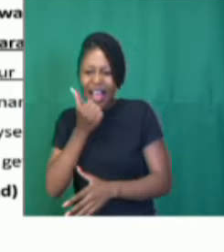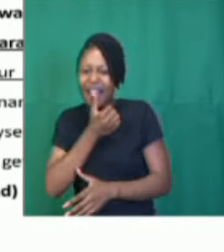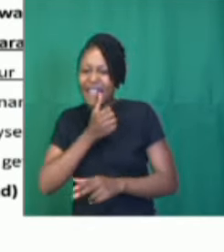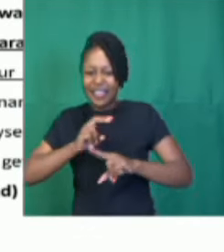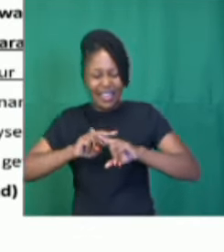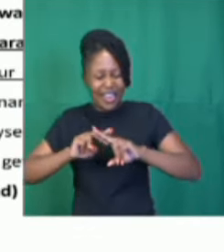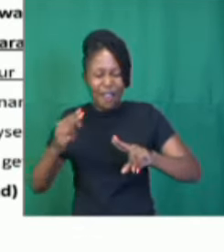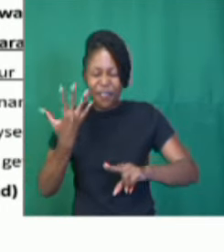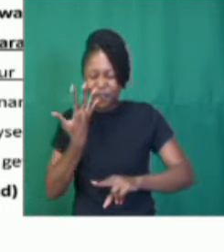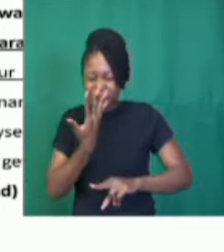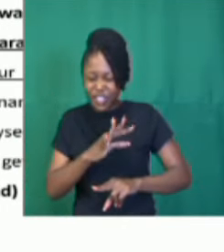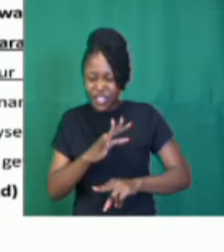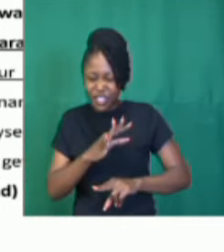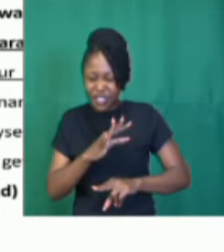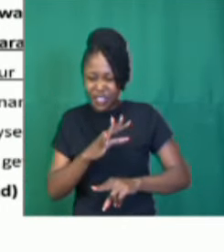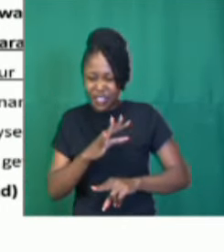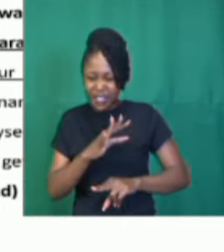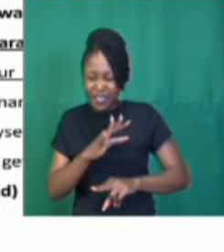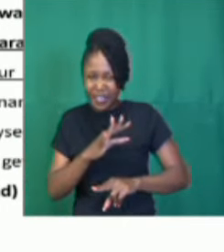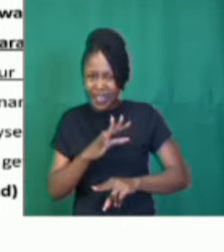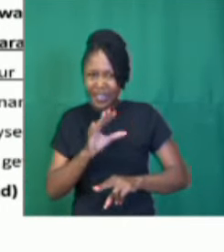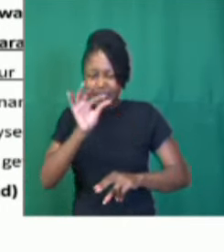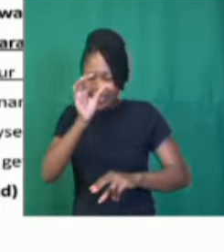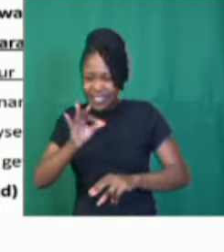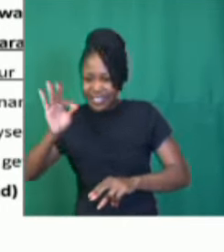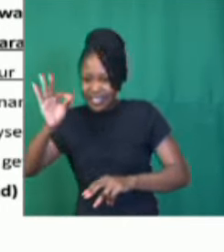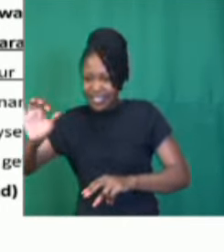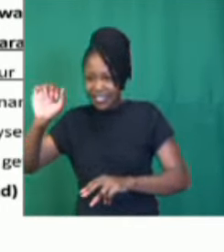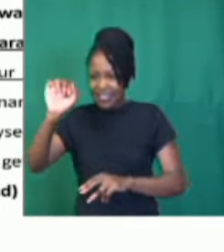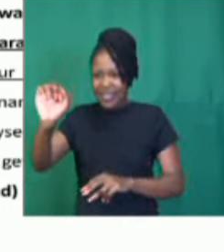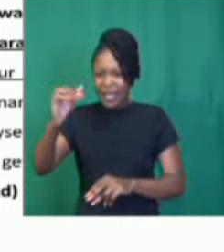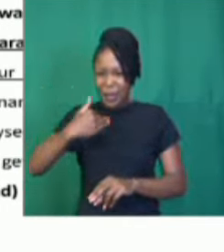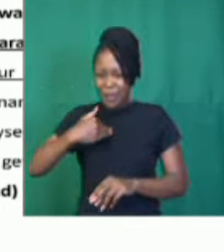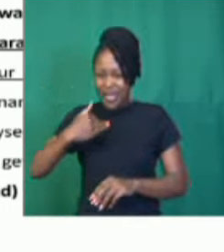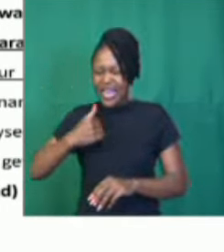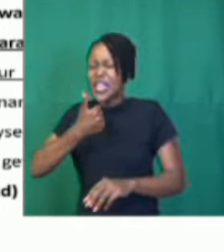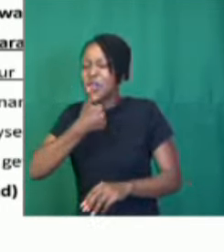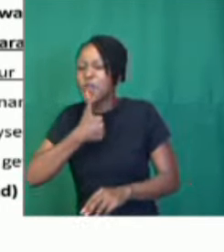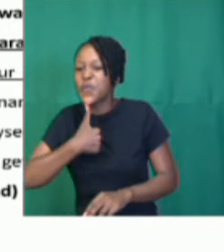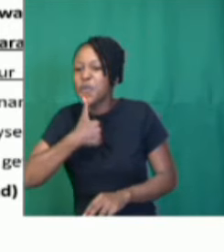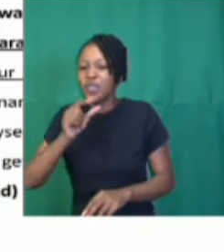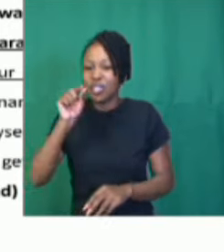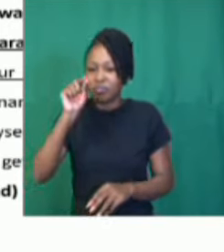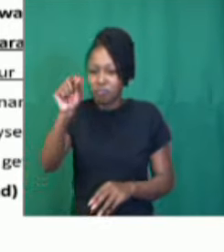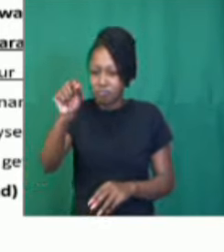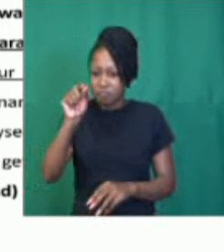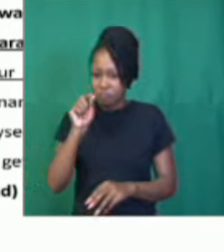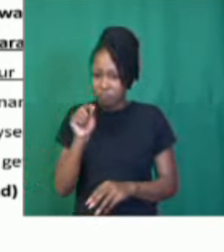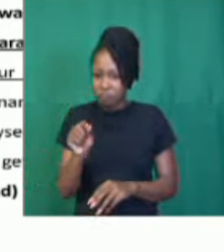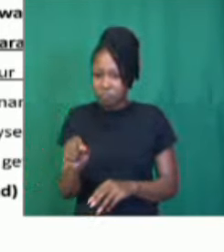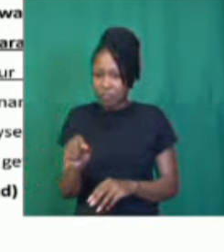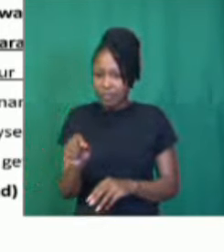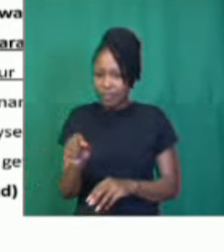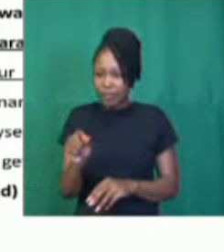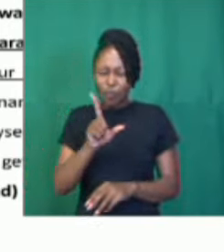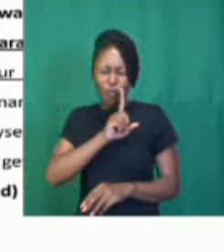have indicated the colon there. Why am I indicating the colon? Because I am trying to then understand why has the writer used a